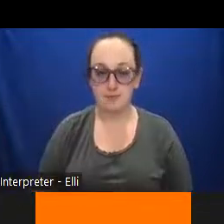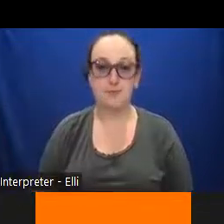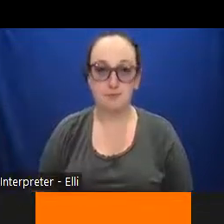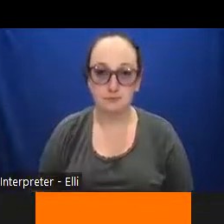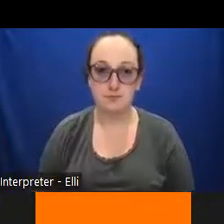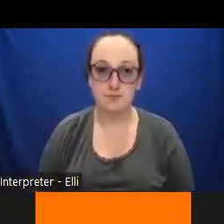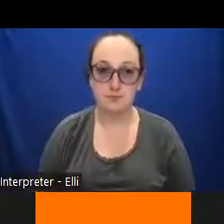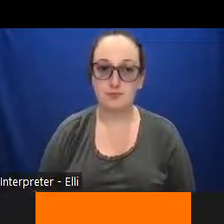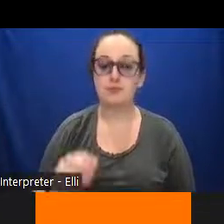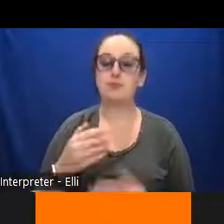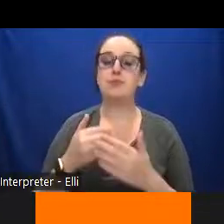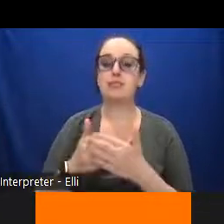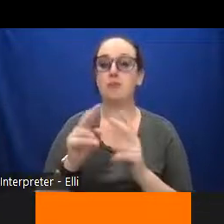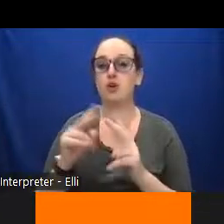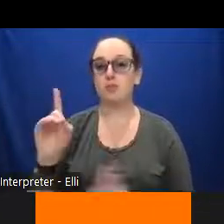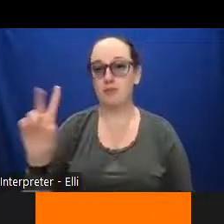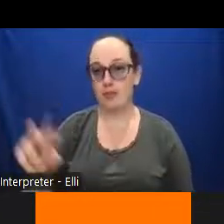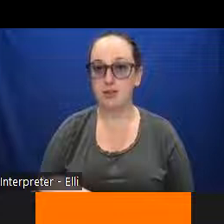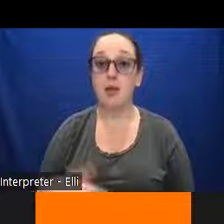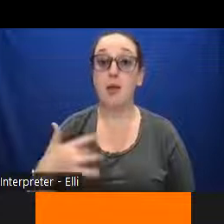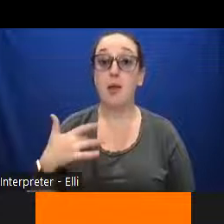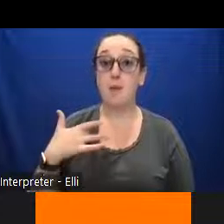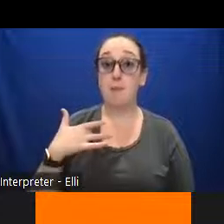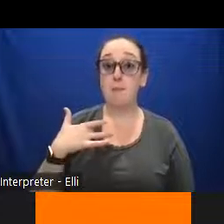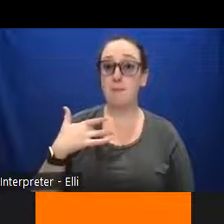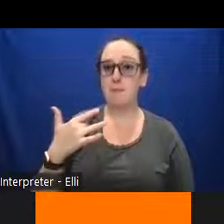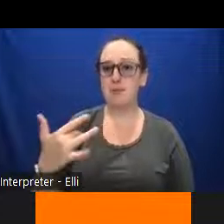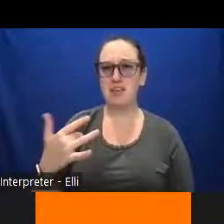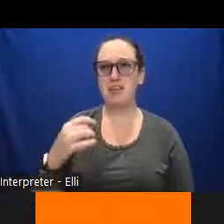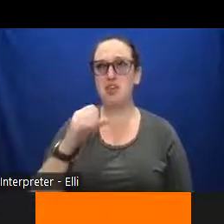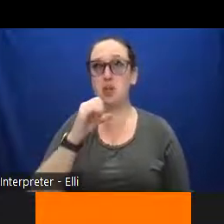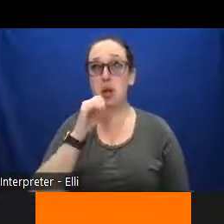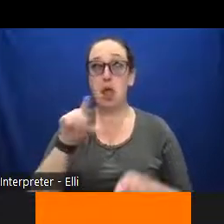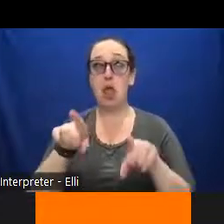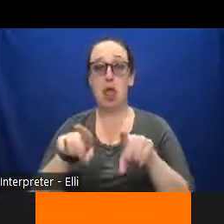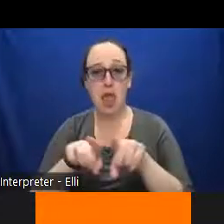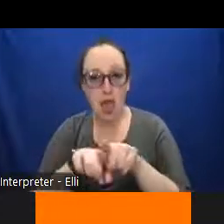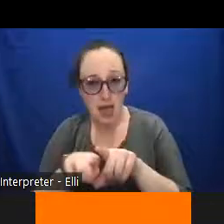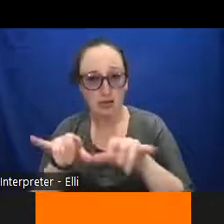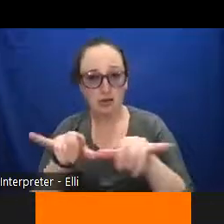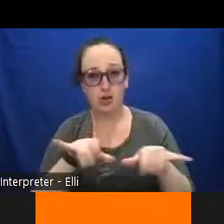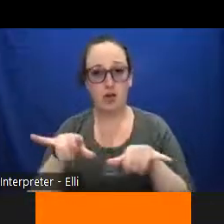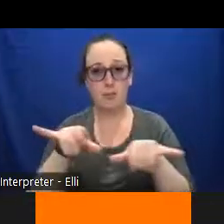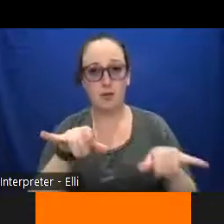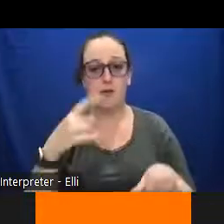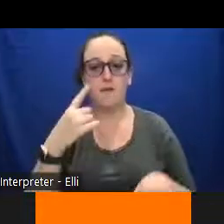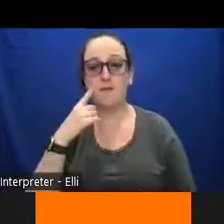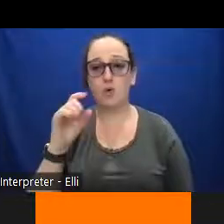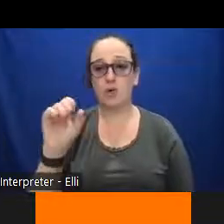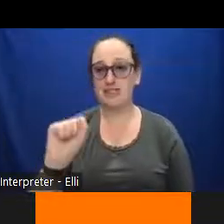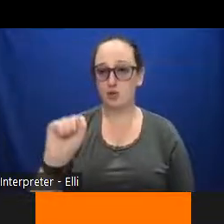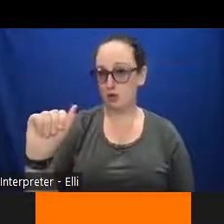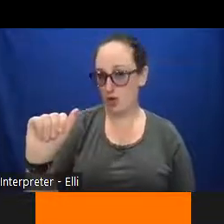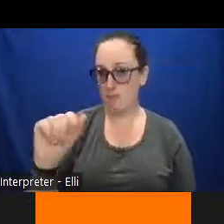likely, but still prevalent among people who have suffered sexual assault. But we found in